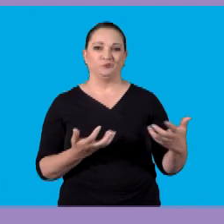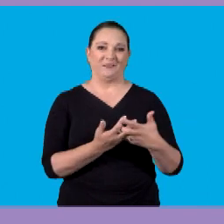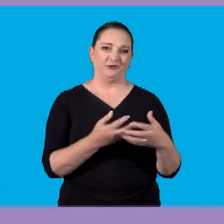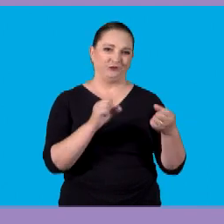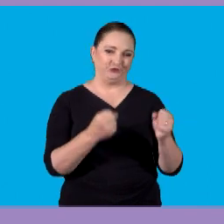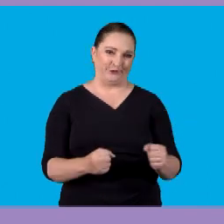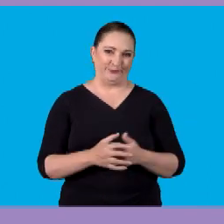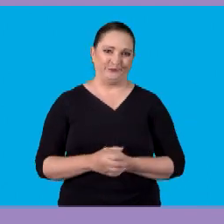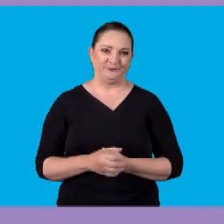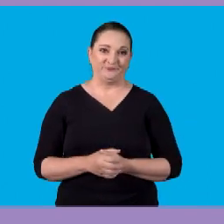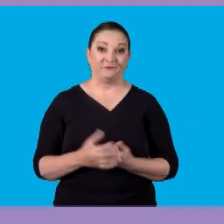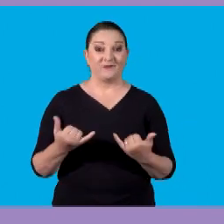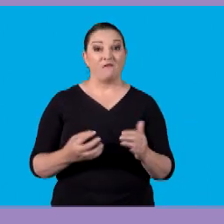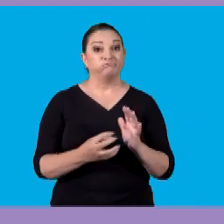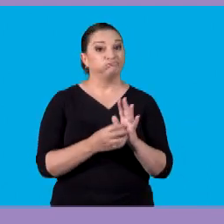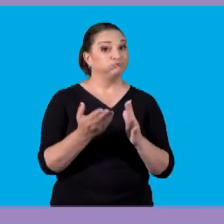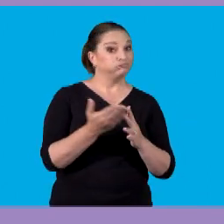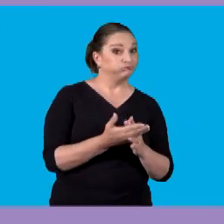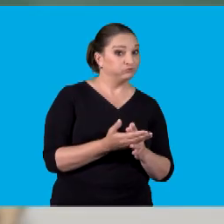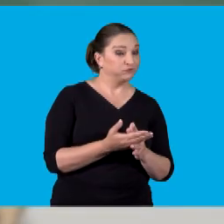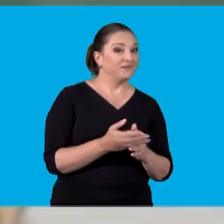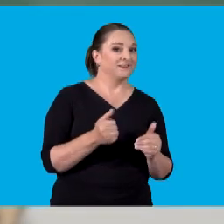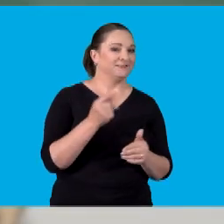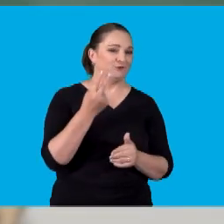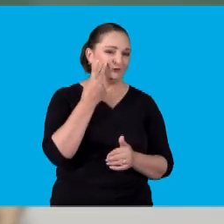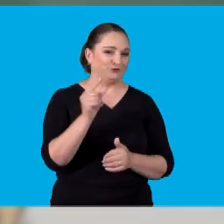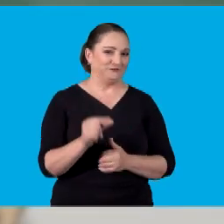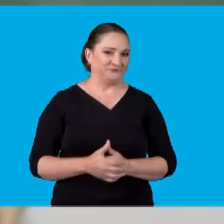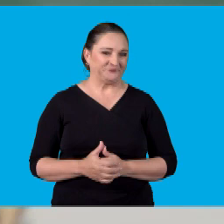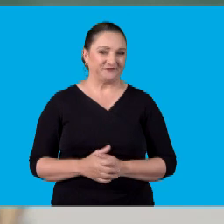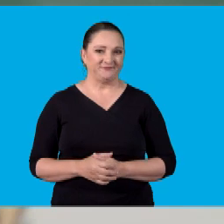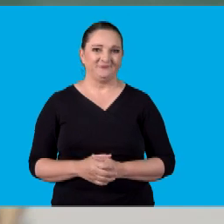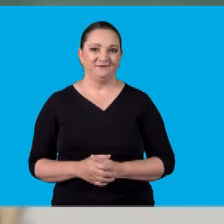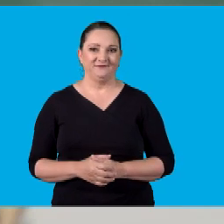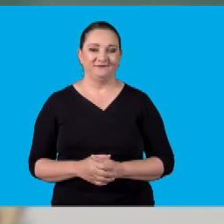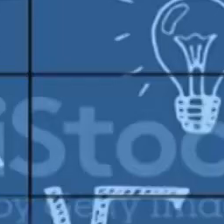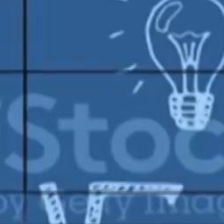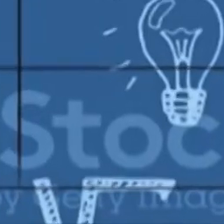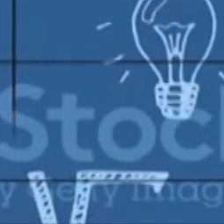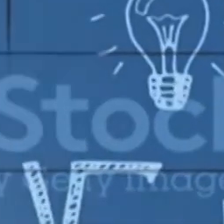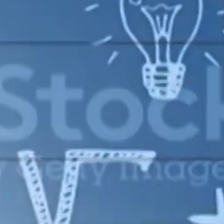particular quadrilateral. Let's quickly go to an ad break and then we'll see you just now.